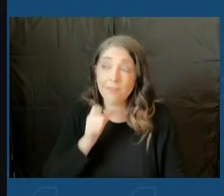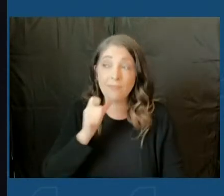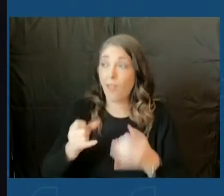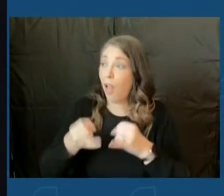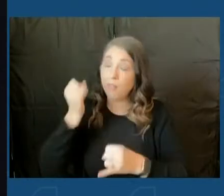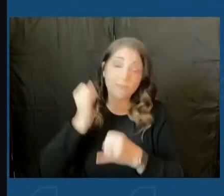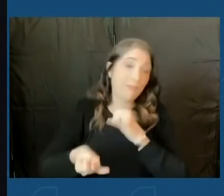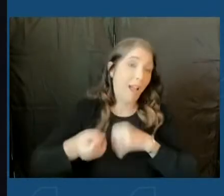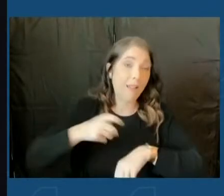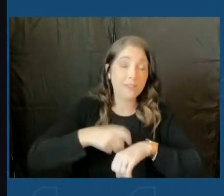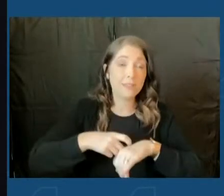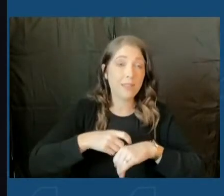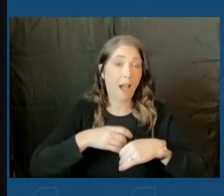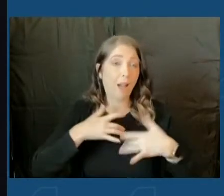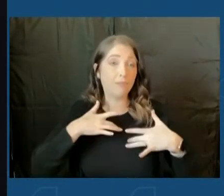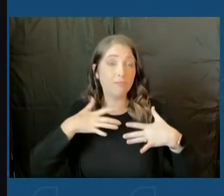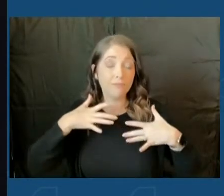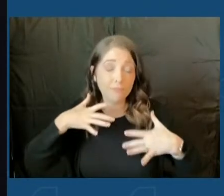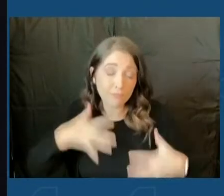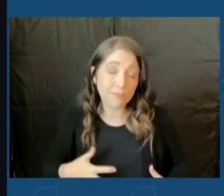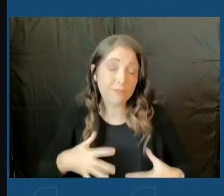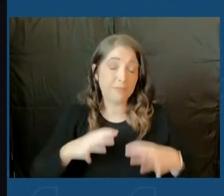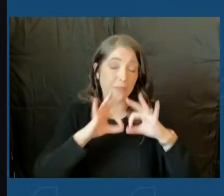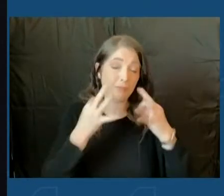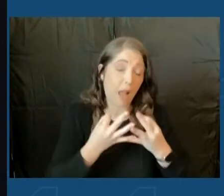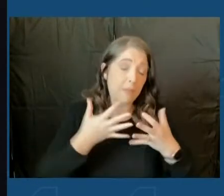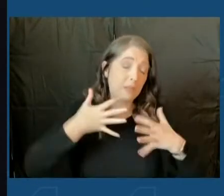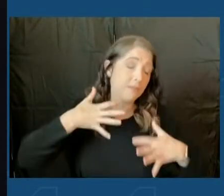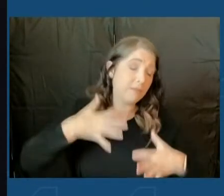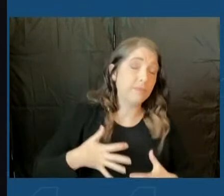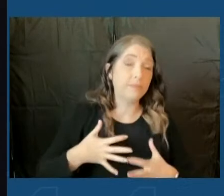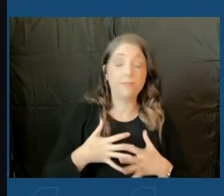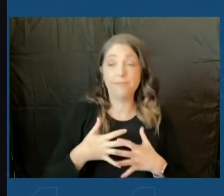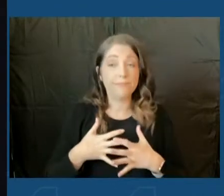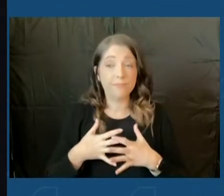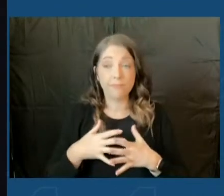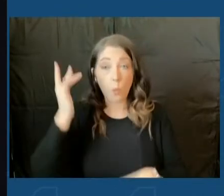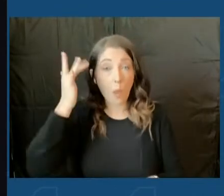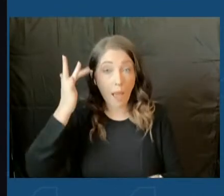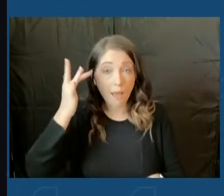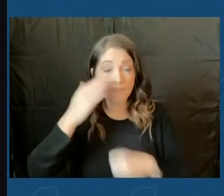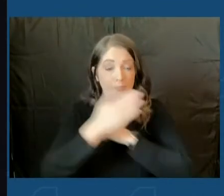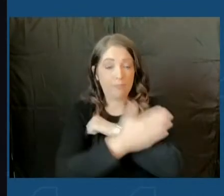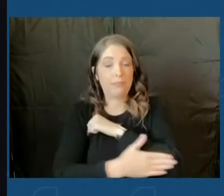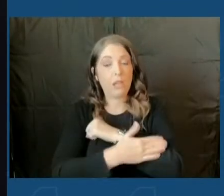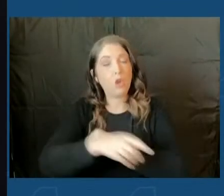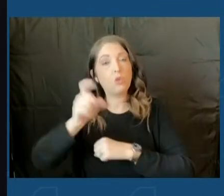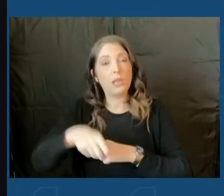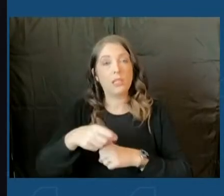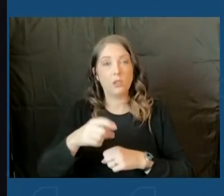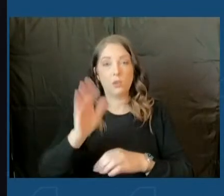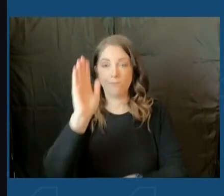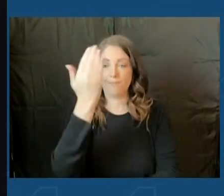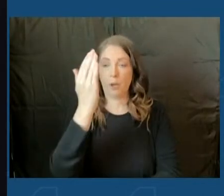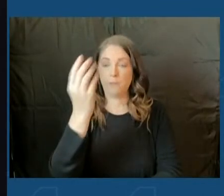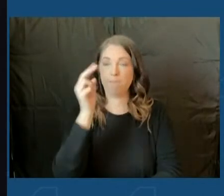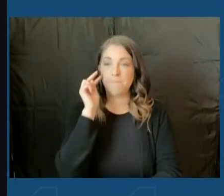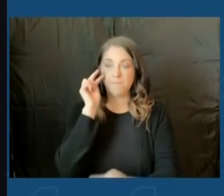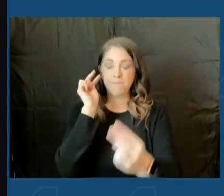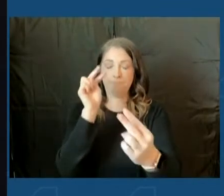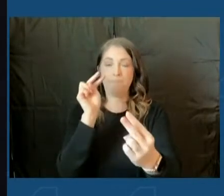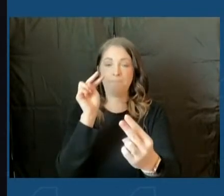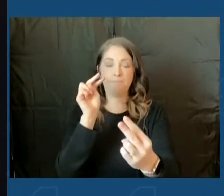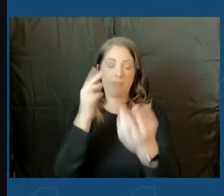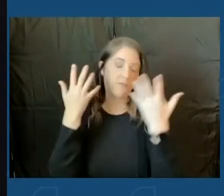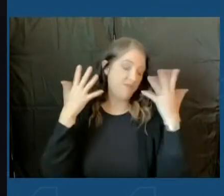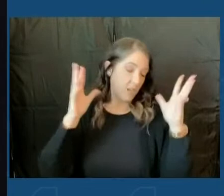families until this country looks itself in the mirror and says enough is enough with guns.